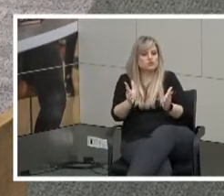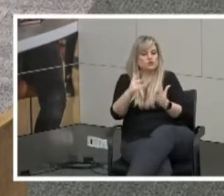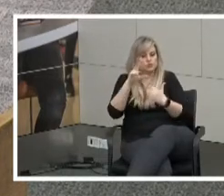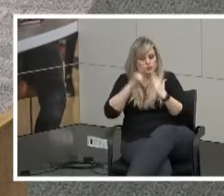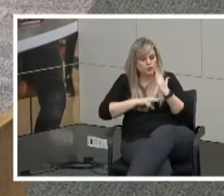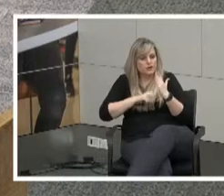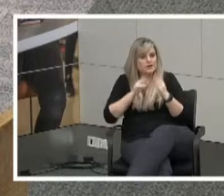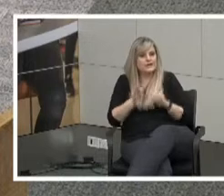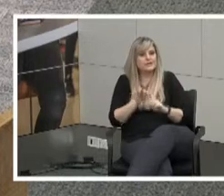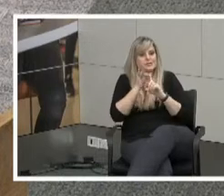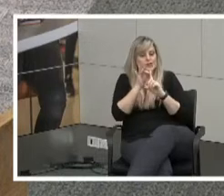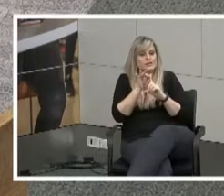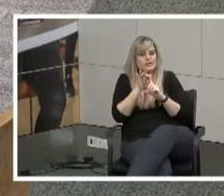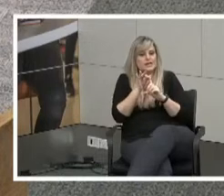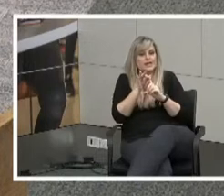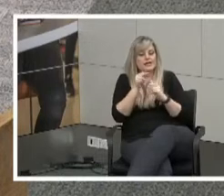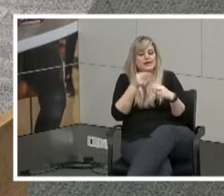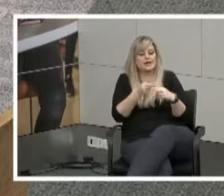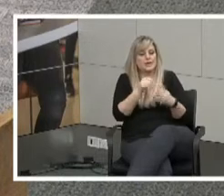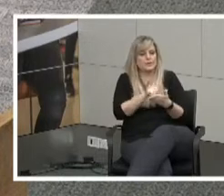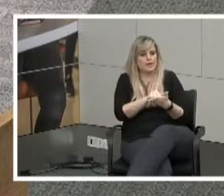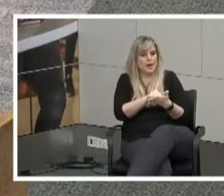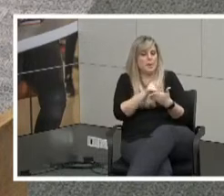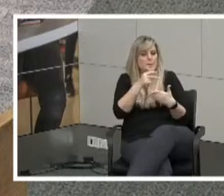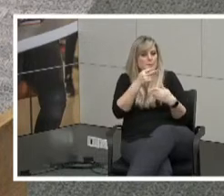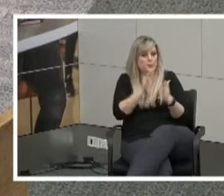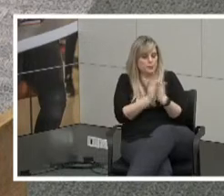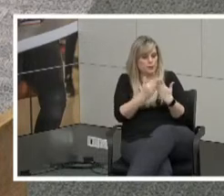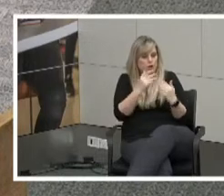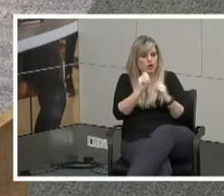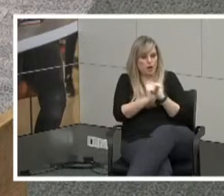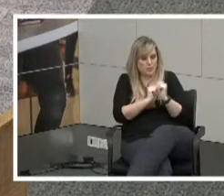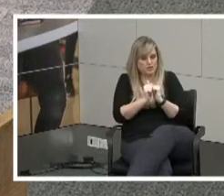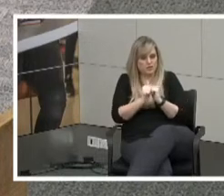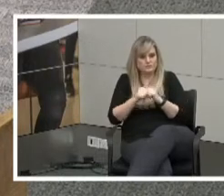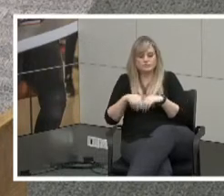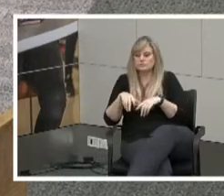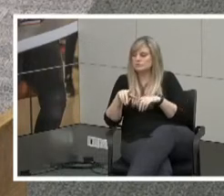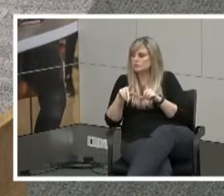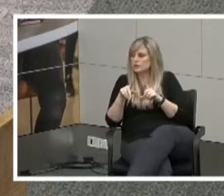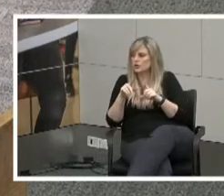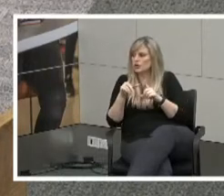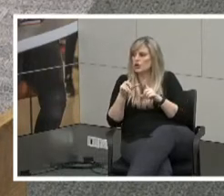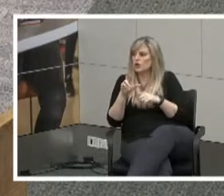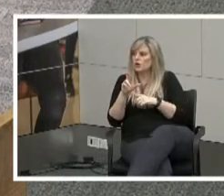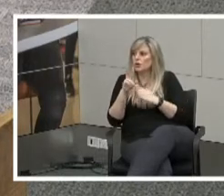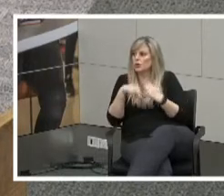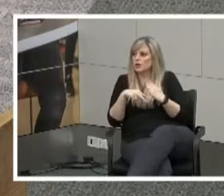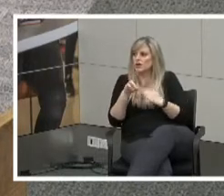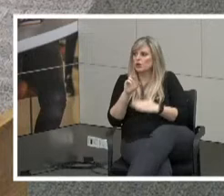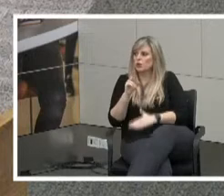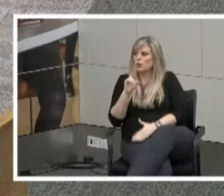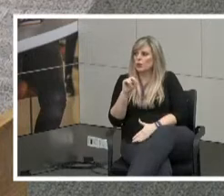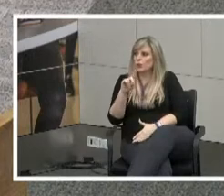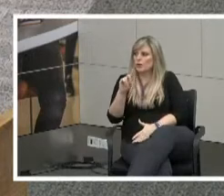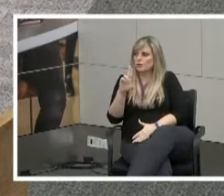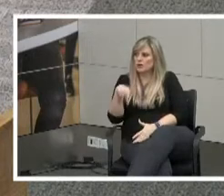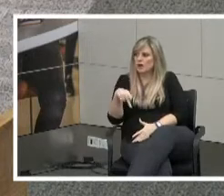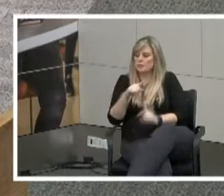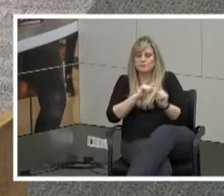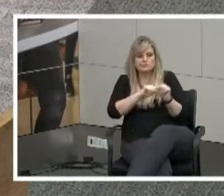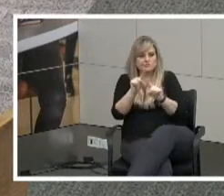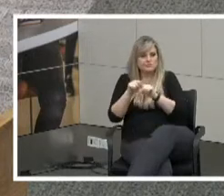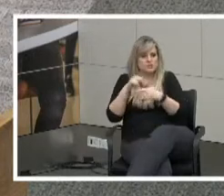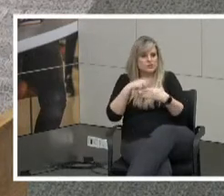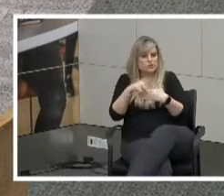beloved name that book competition read Houston re the Astros literacy bus reading Roundup and Real Men read these